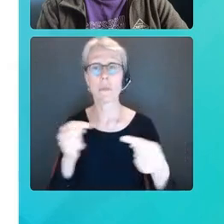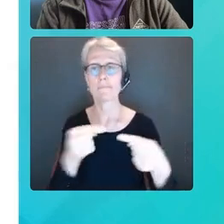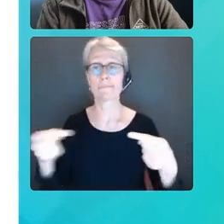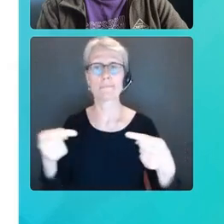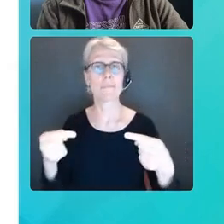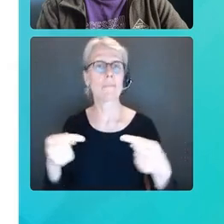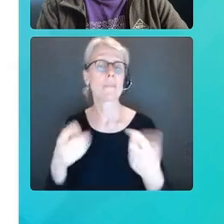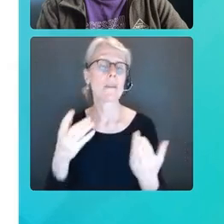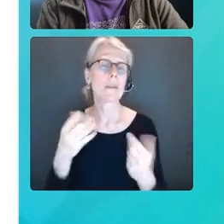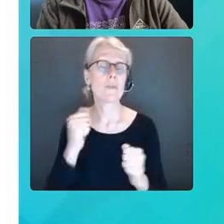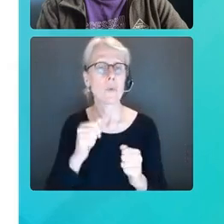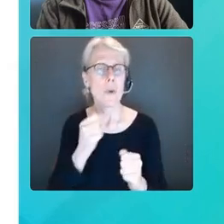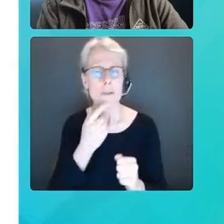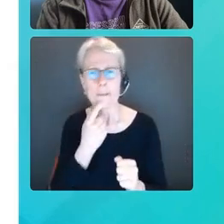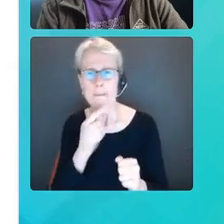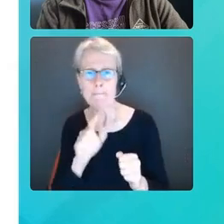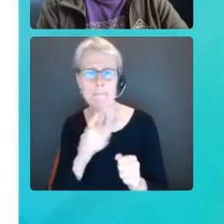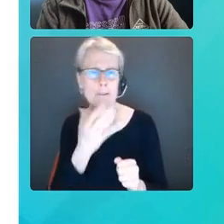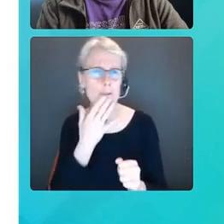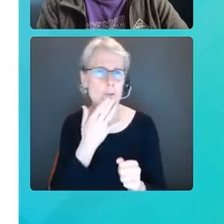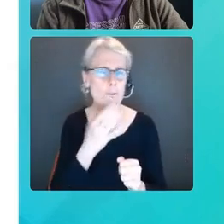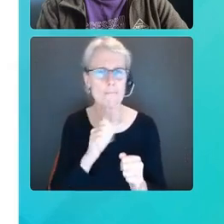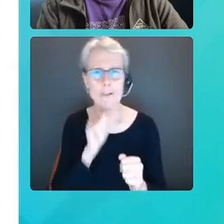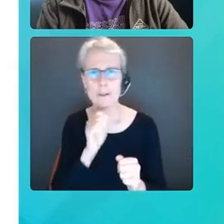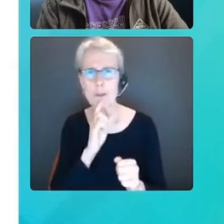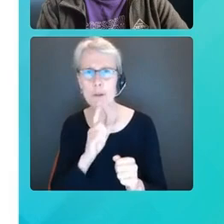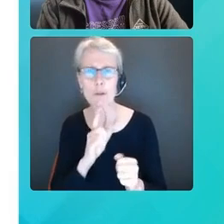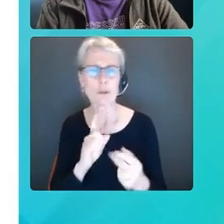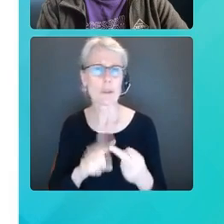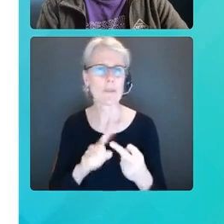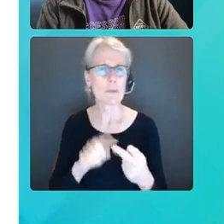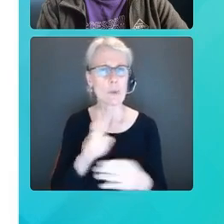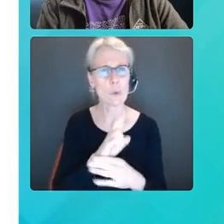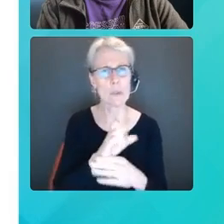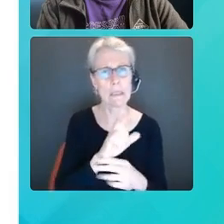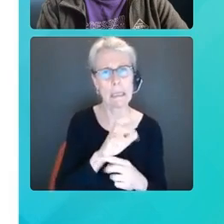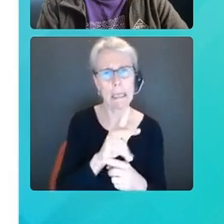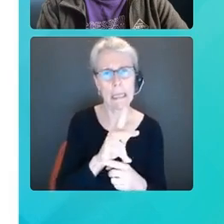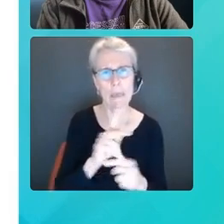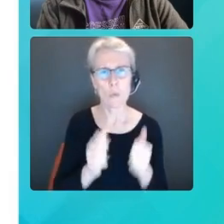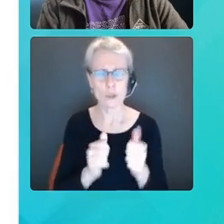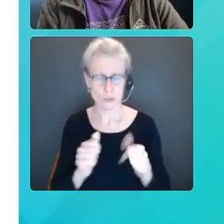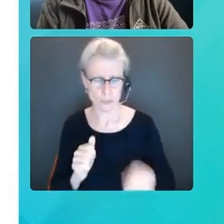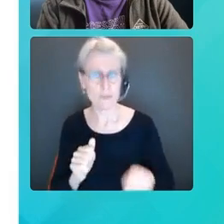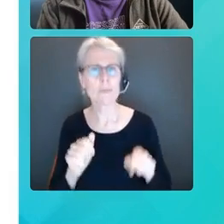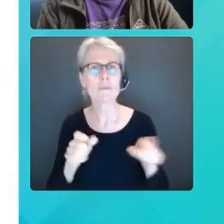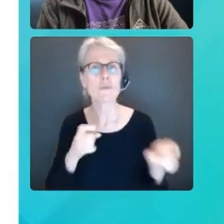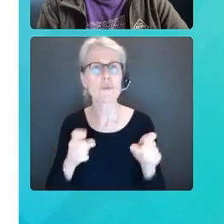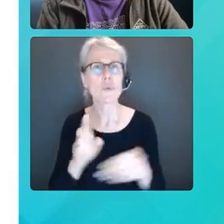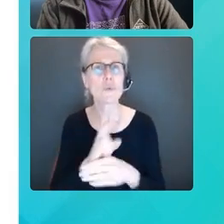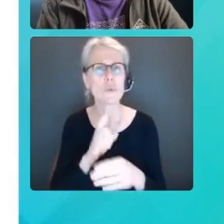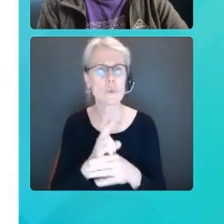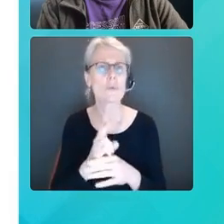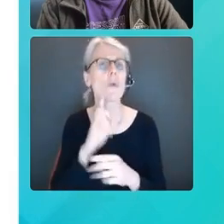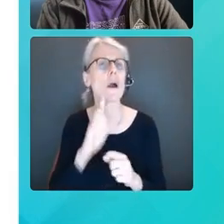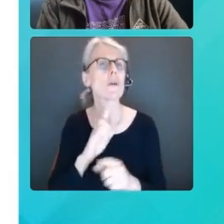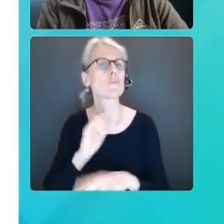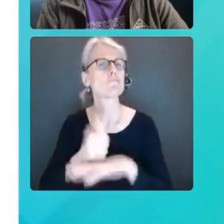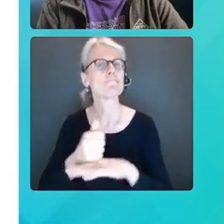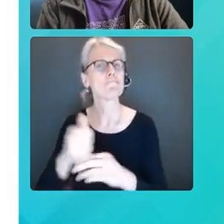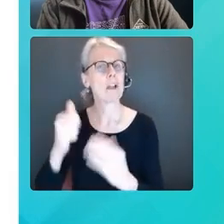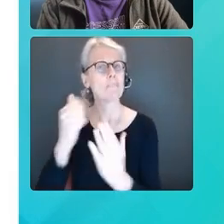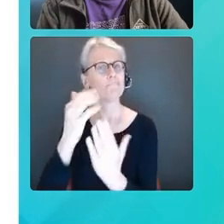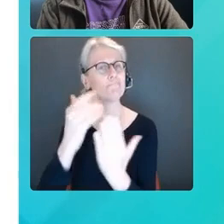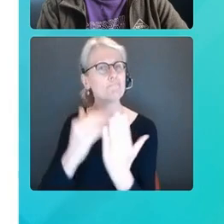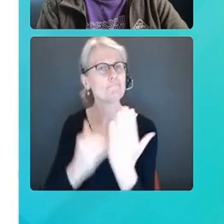doing color contrast or if you use a link versus a button, what kind of control you should use. Those things we want to have an accessibility hub just with overall guidance